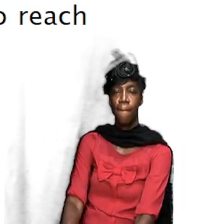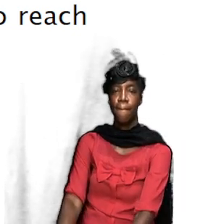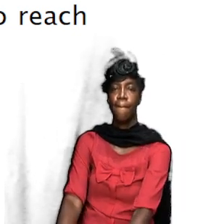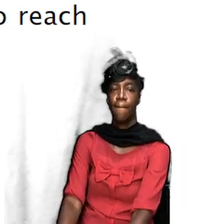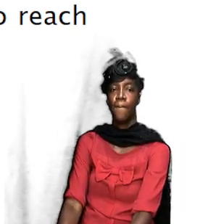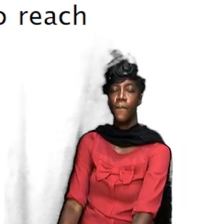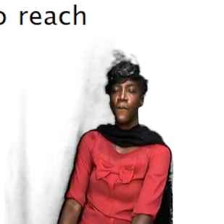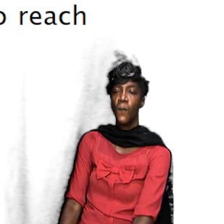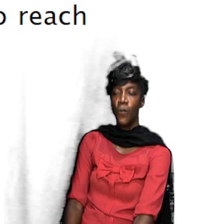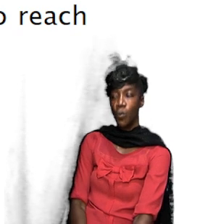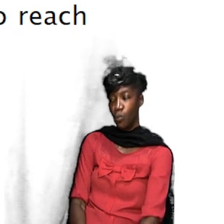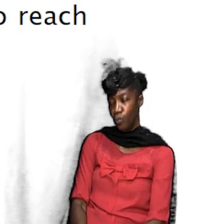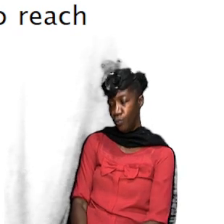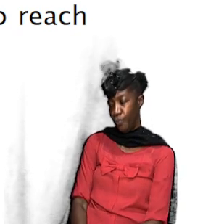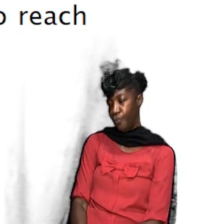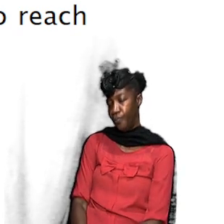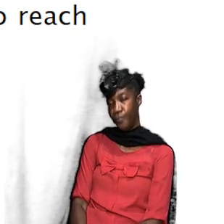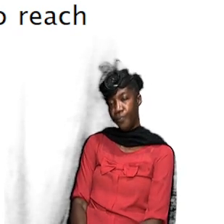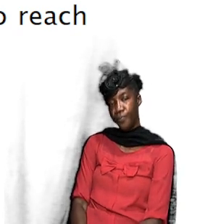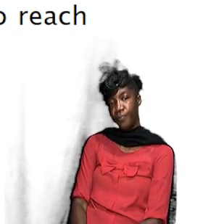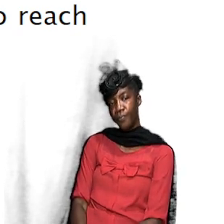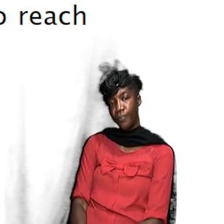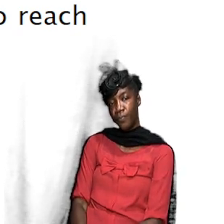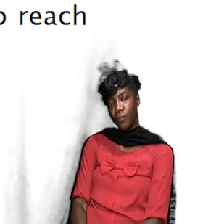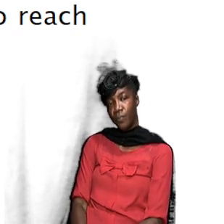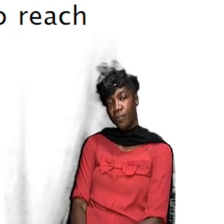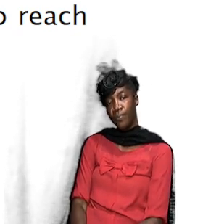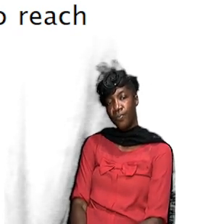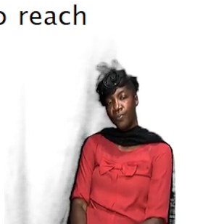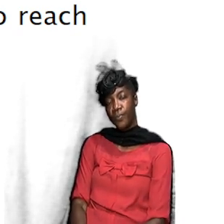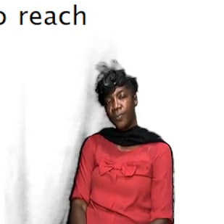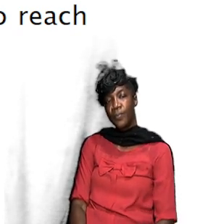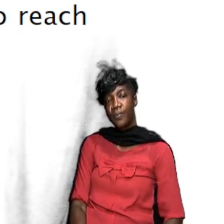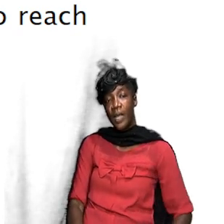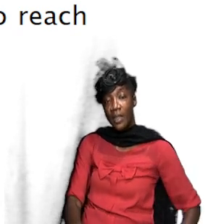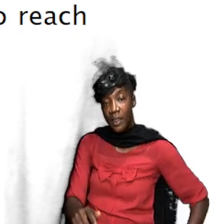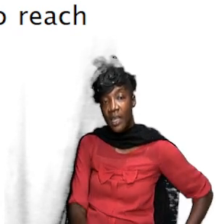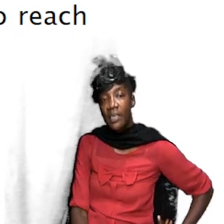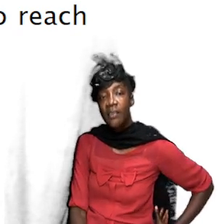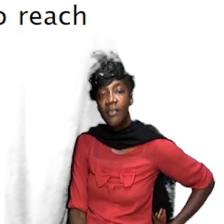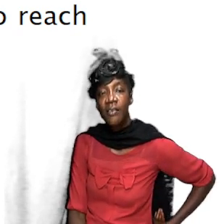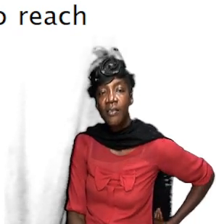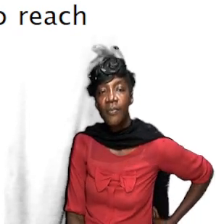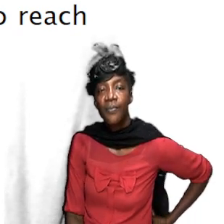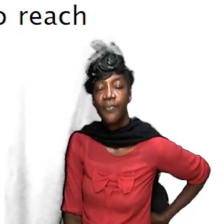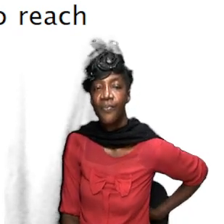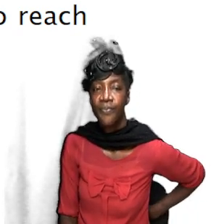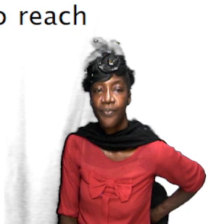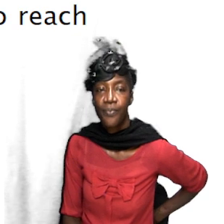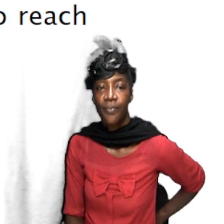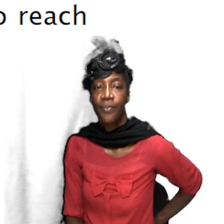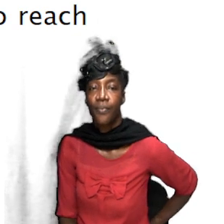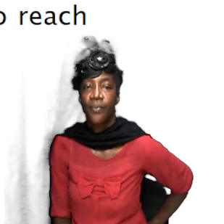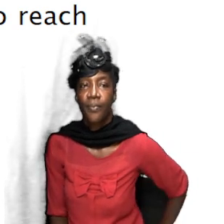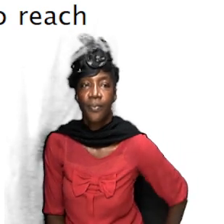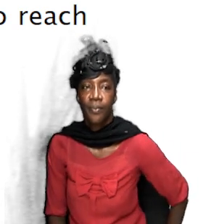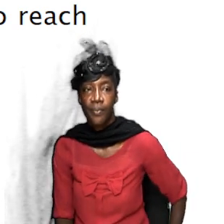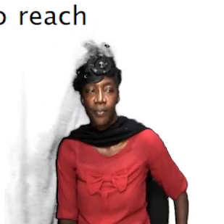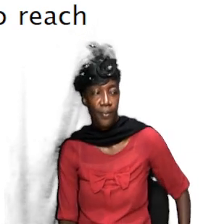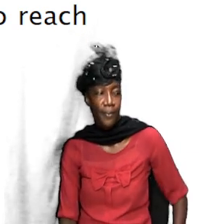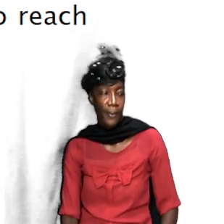And this is what we should ask for. I can serve